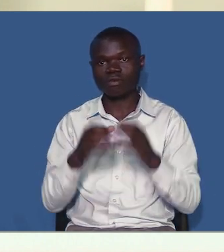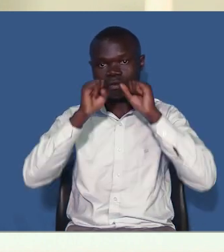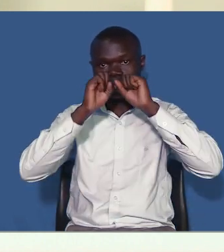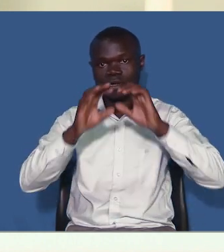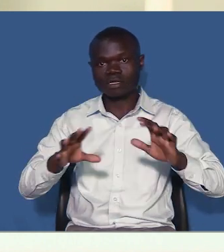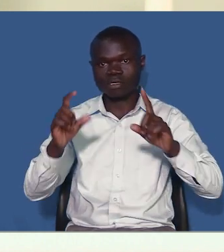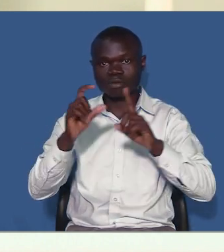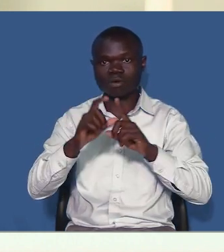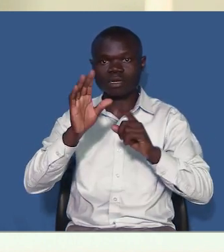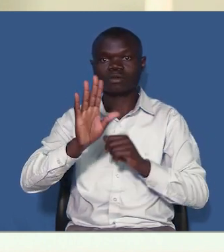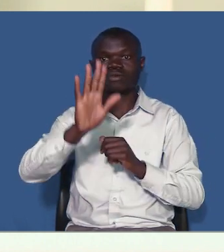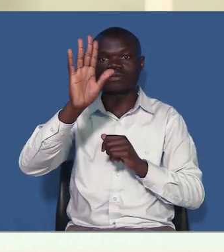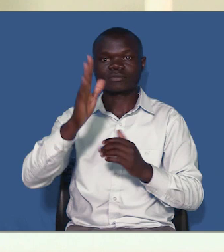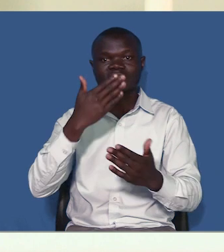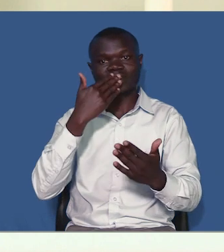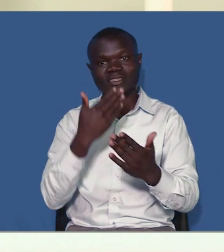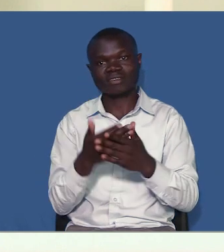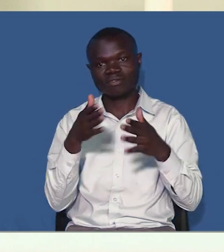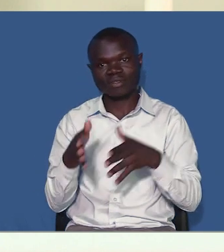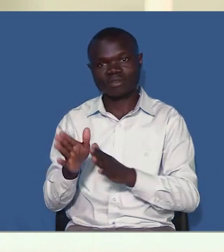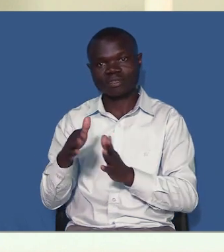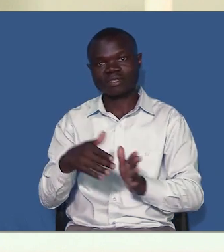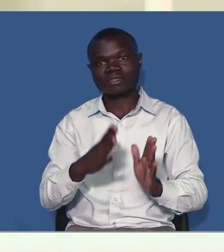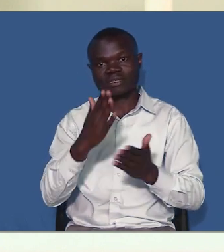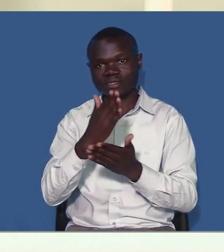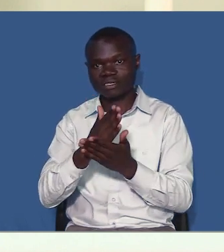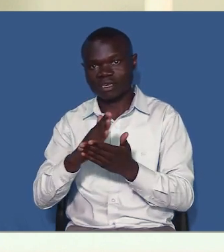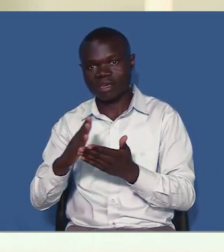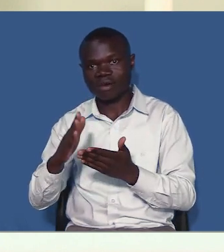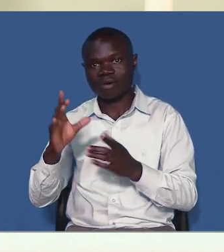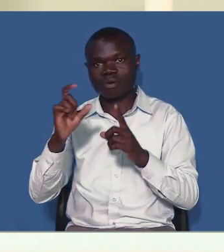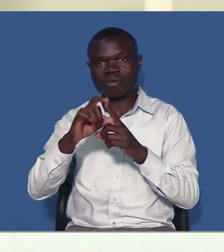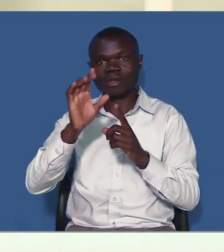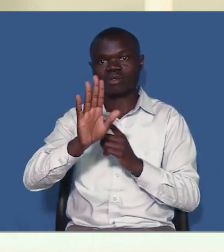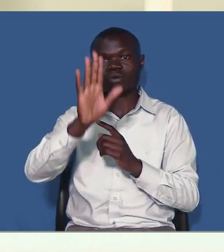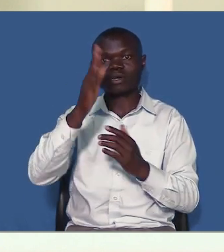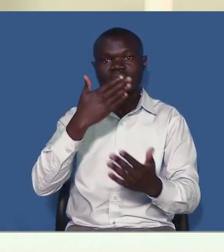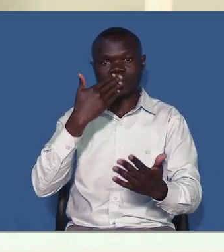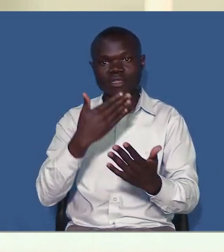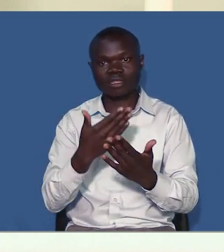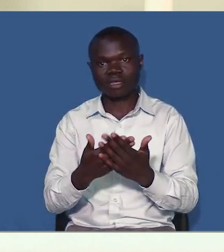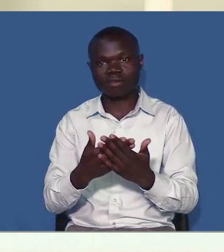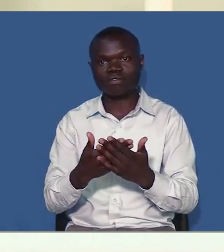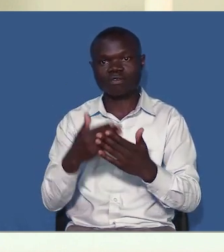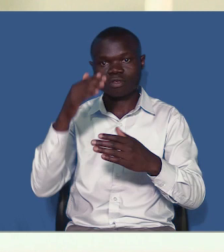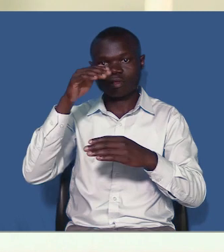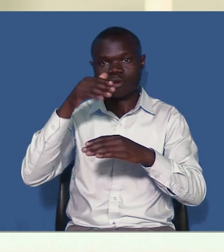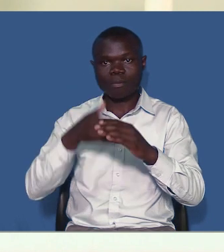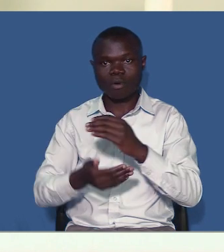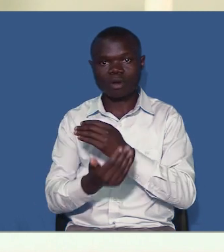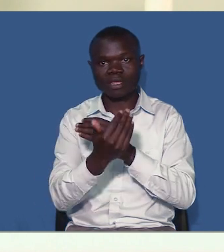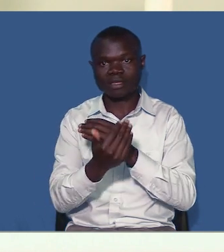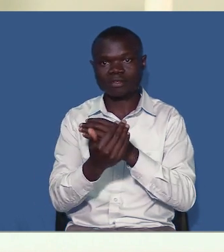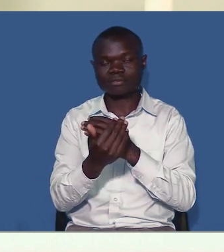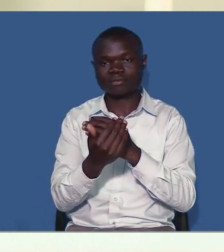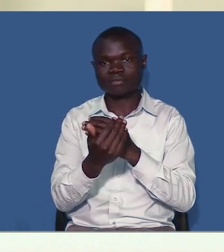your word. We thank you for the opportunity to share your word. We thank you for this morning devotion and the many other